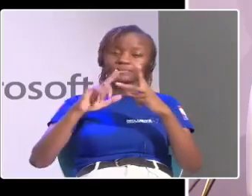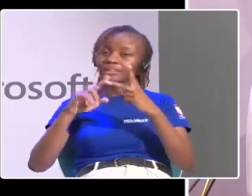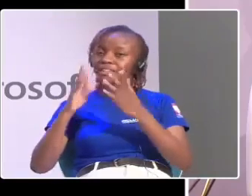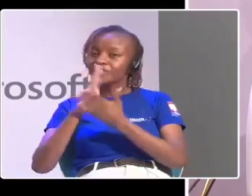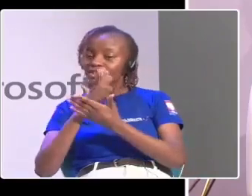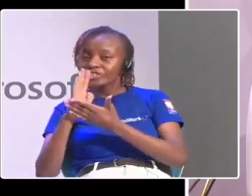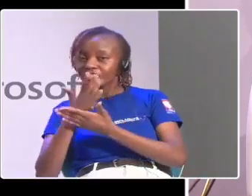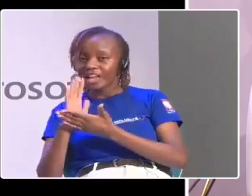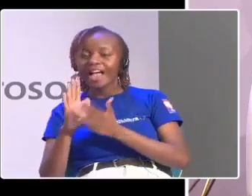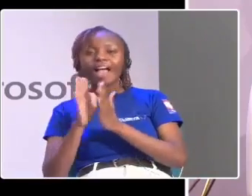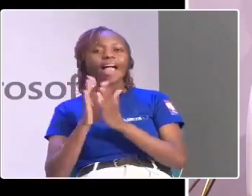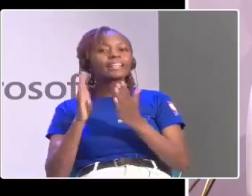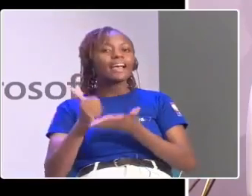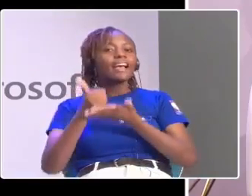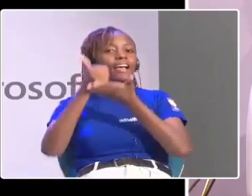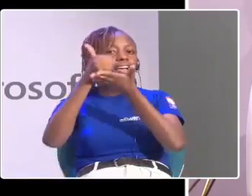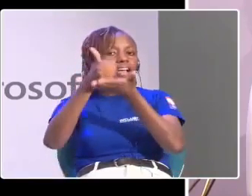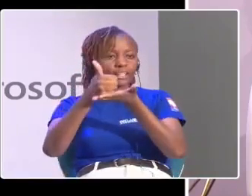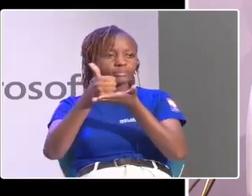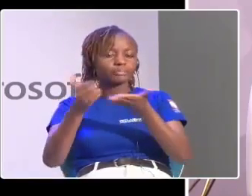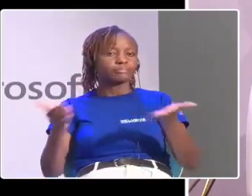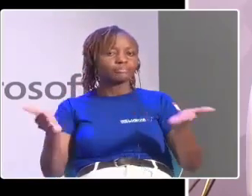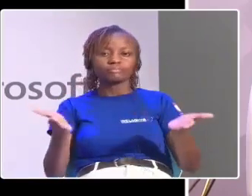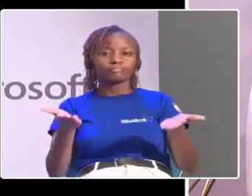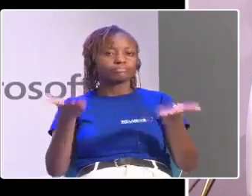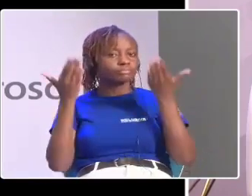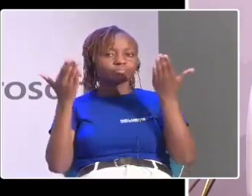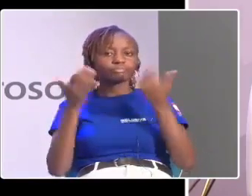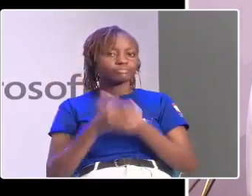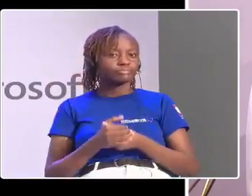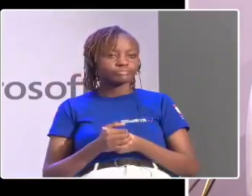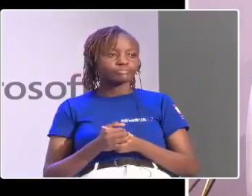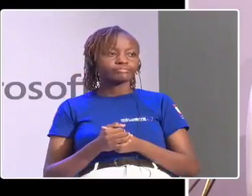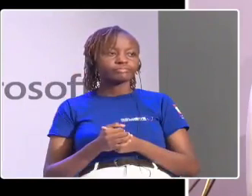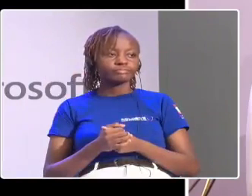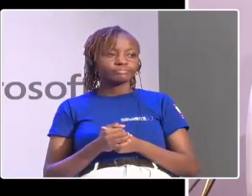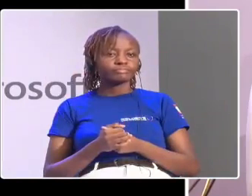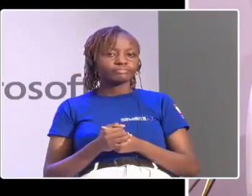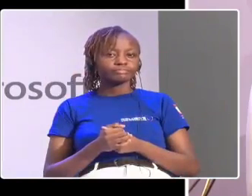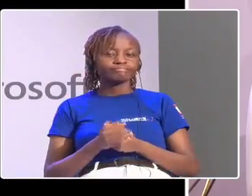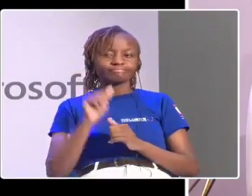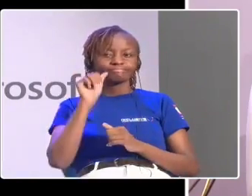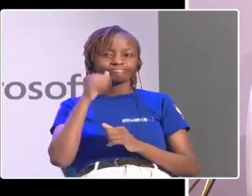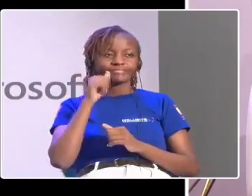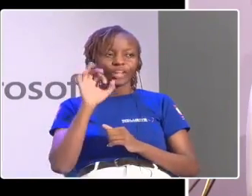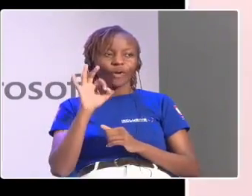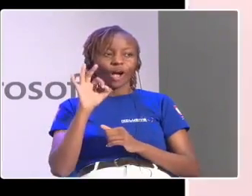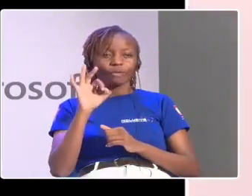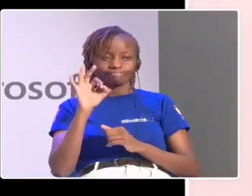we can, help raise all boats. Ah, nice.